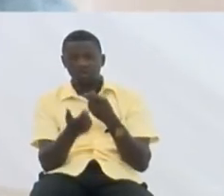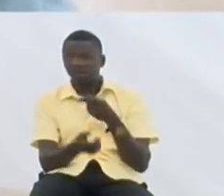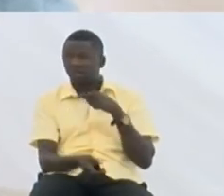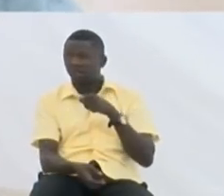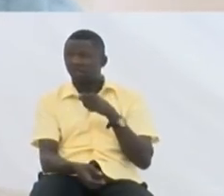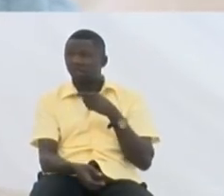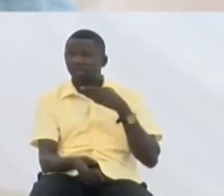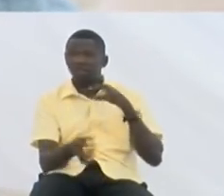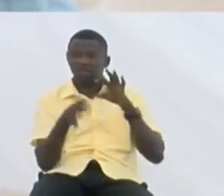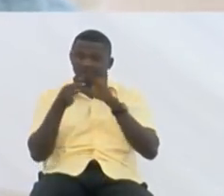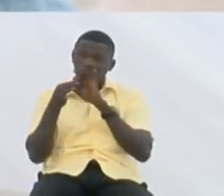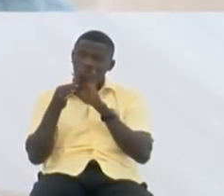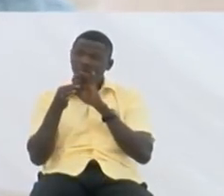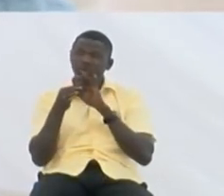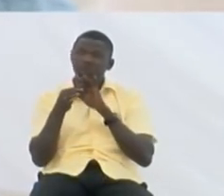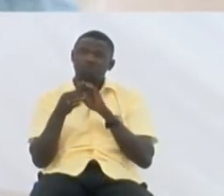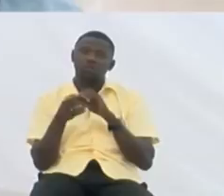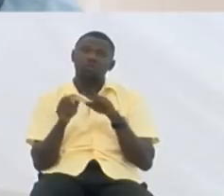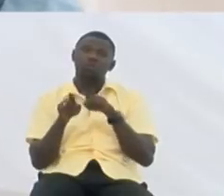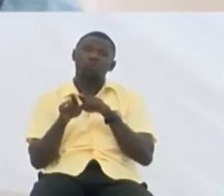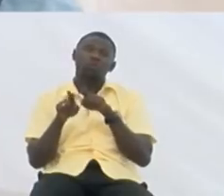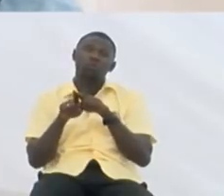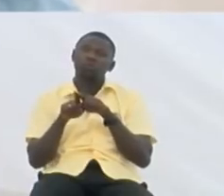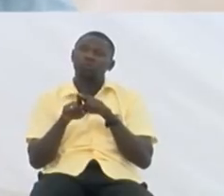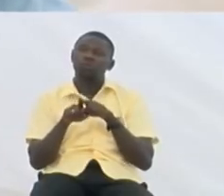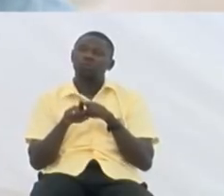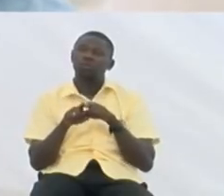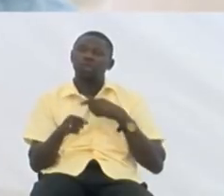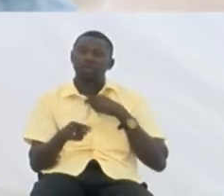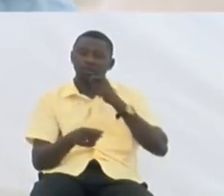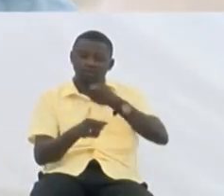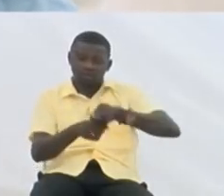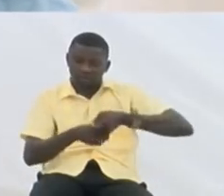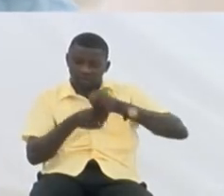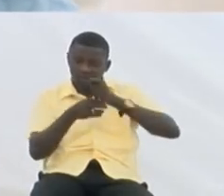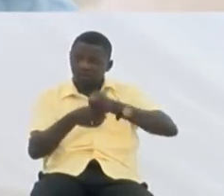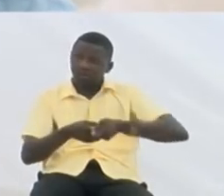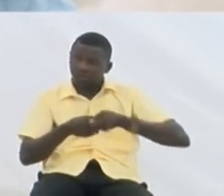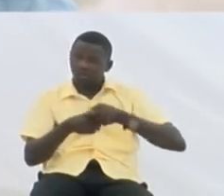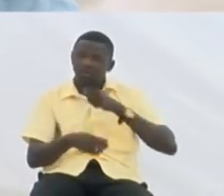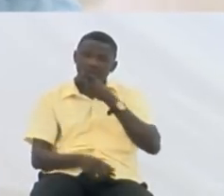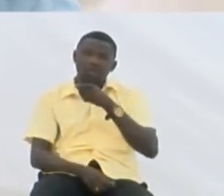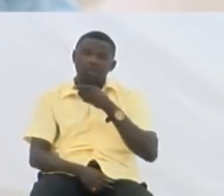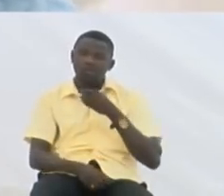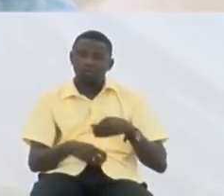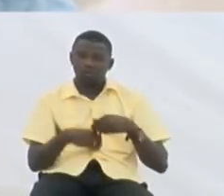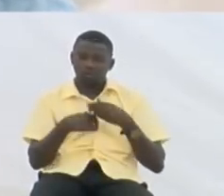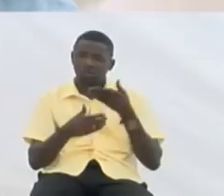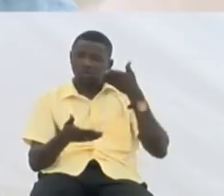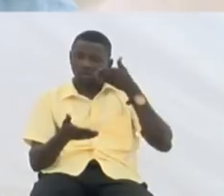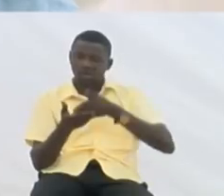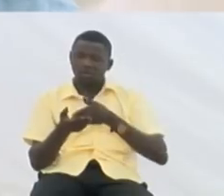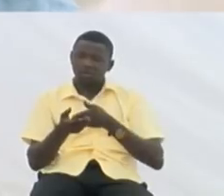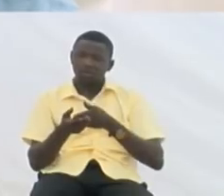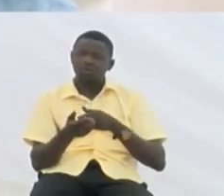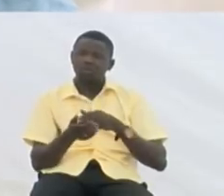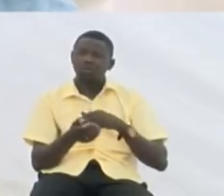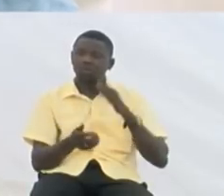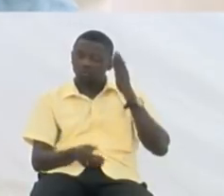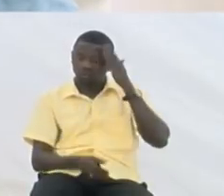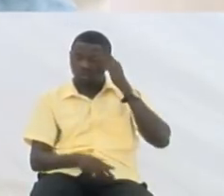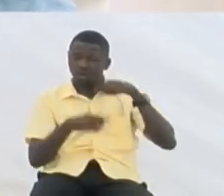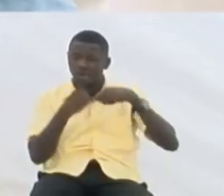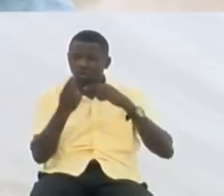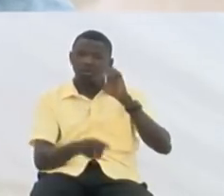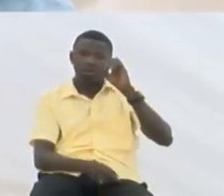in connection with that farming that you came into contact with Solo